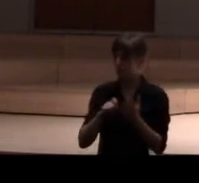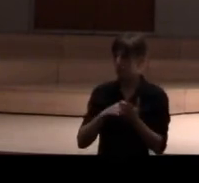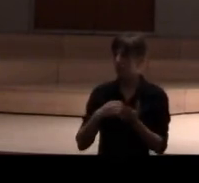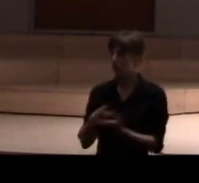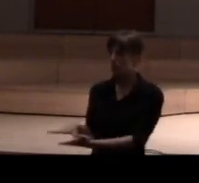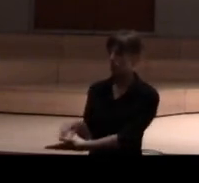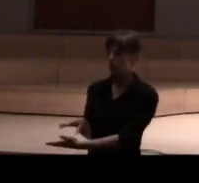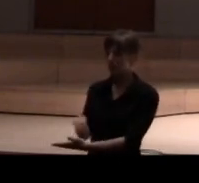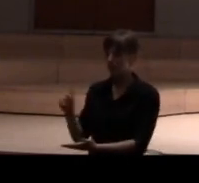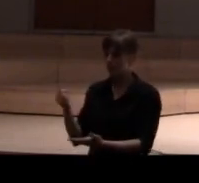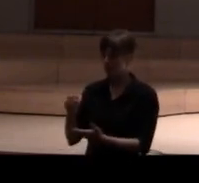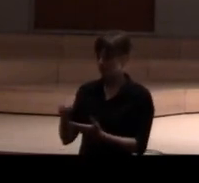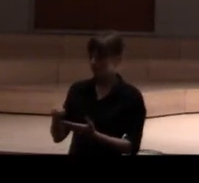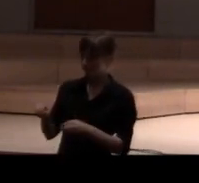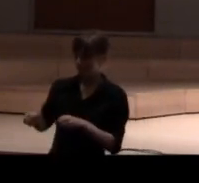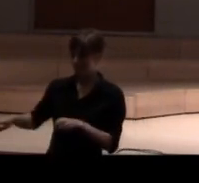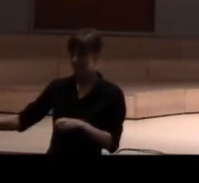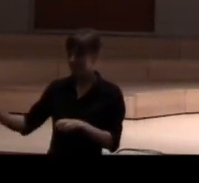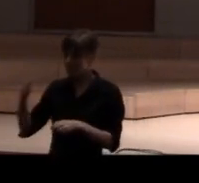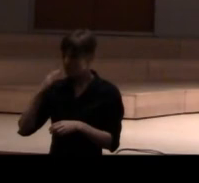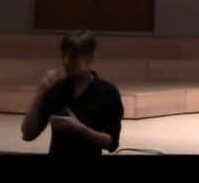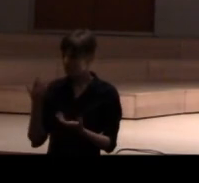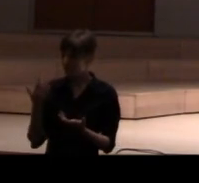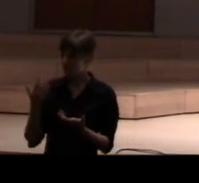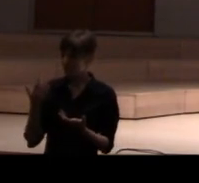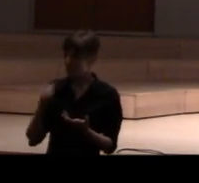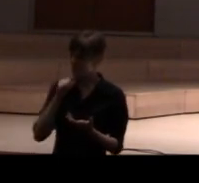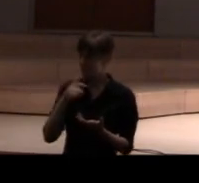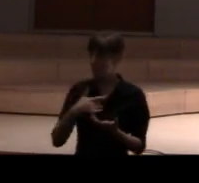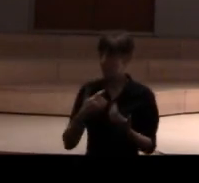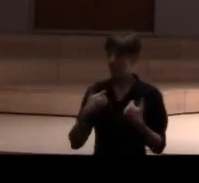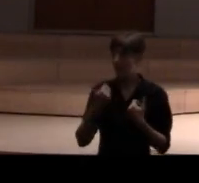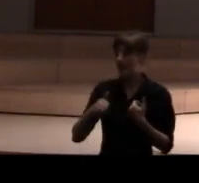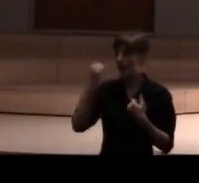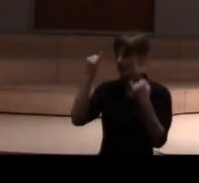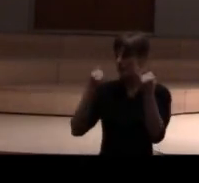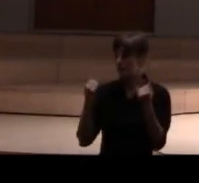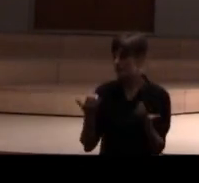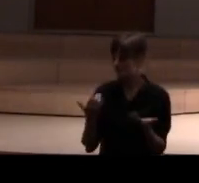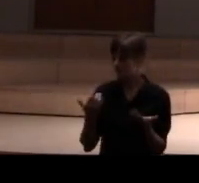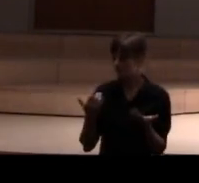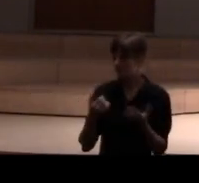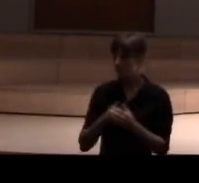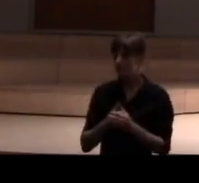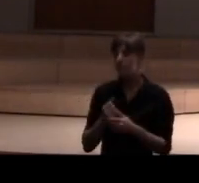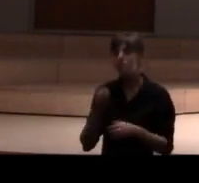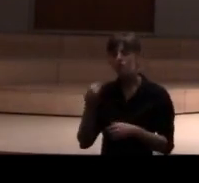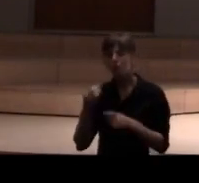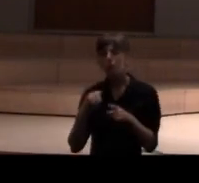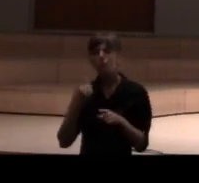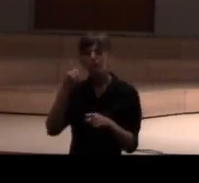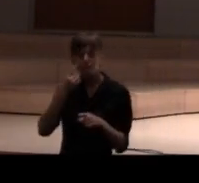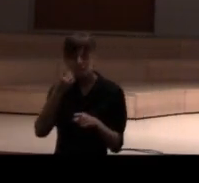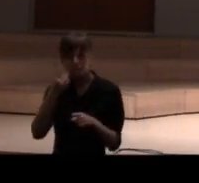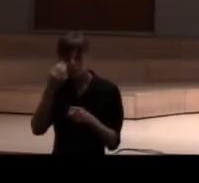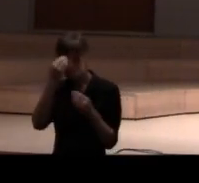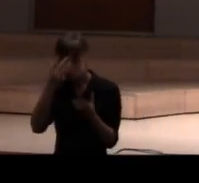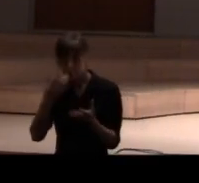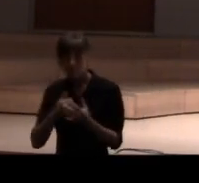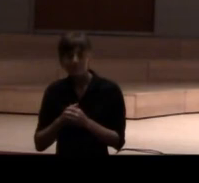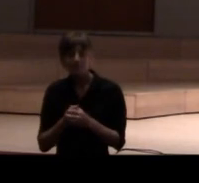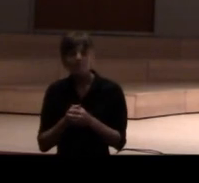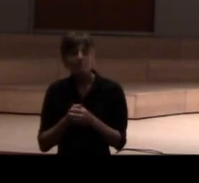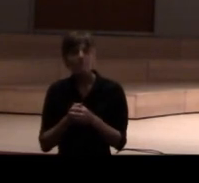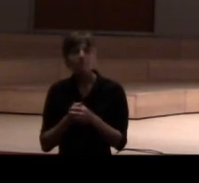doing in order to be right? Now, in that instance, I ask them to consider mundane events to be really magical and dramatize them,